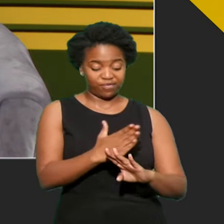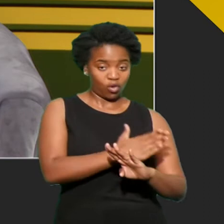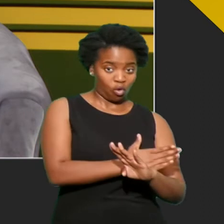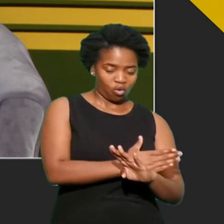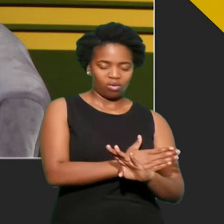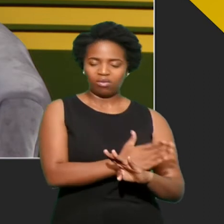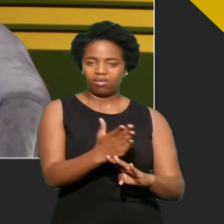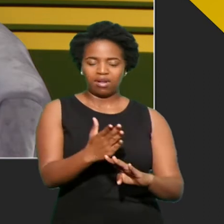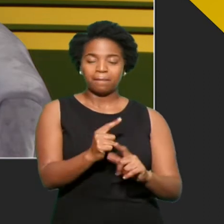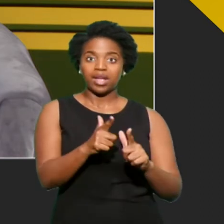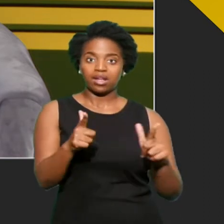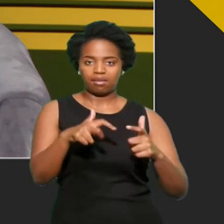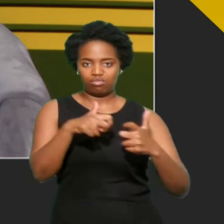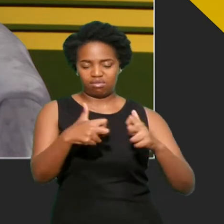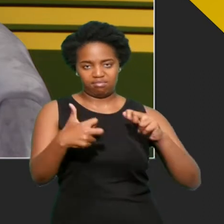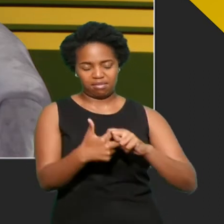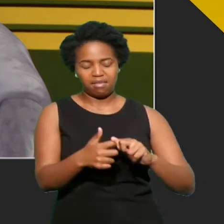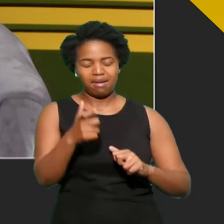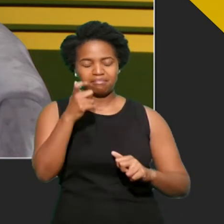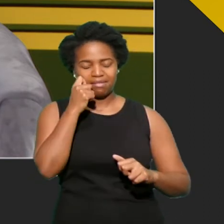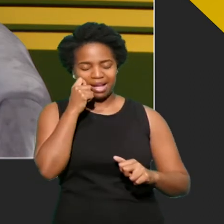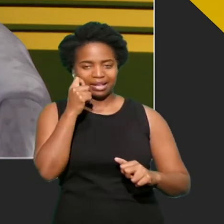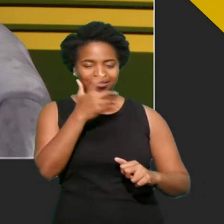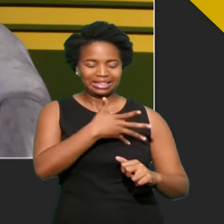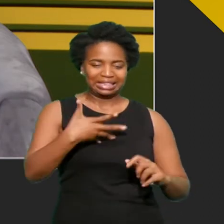serious problem in our society in South Africa right now.